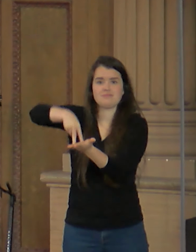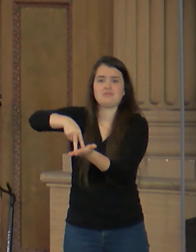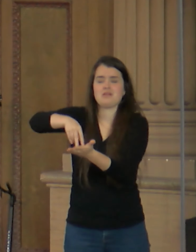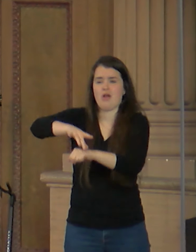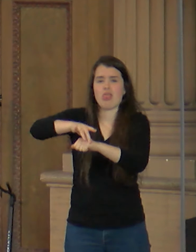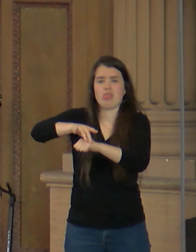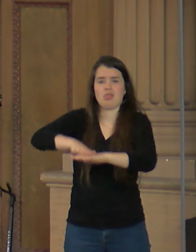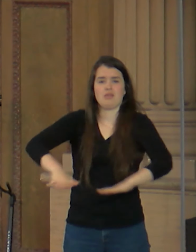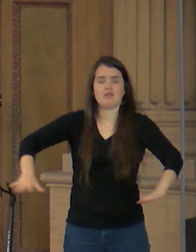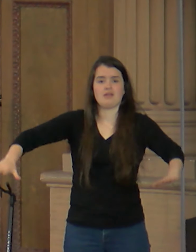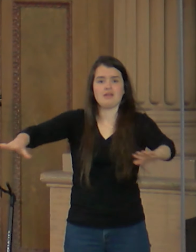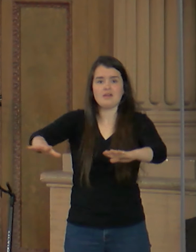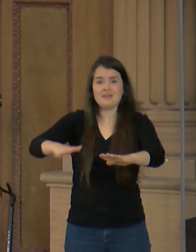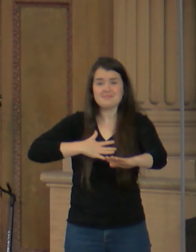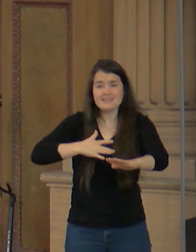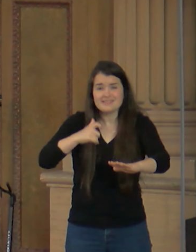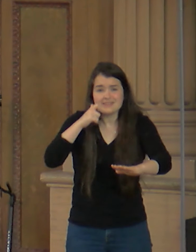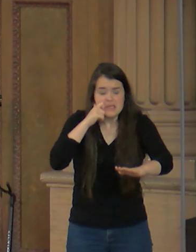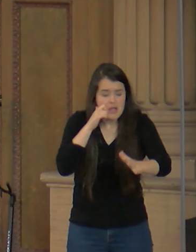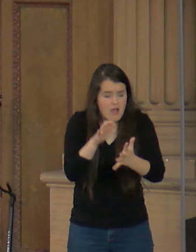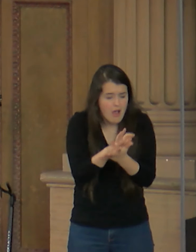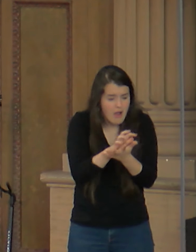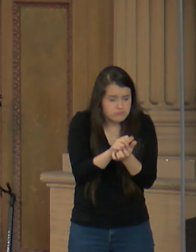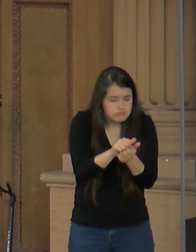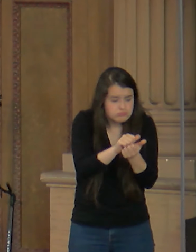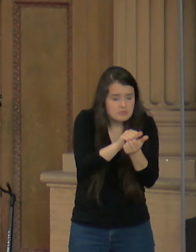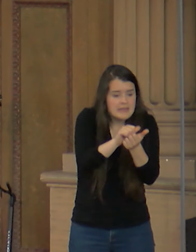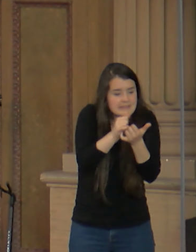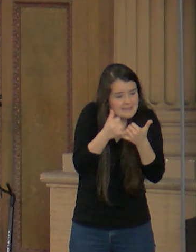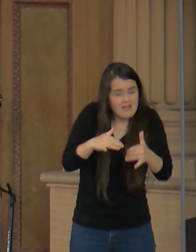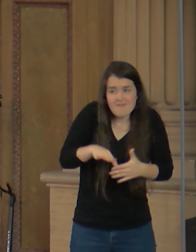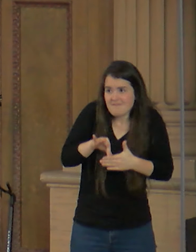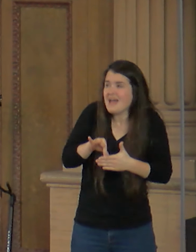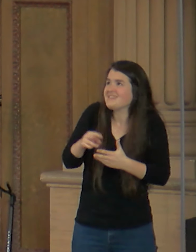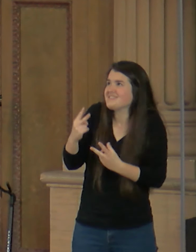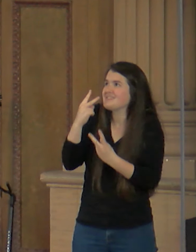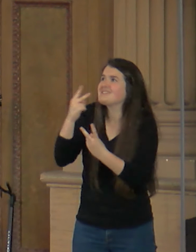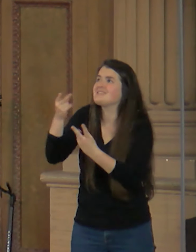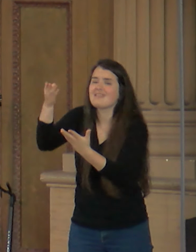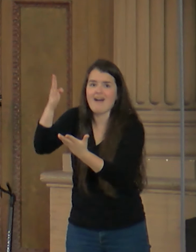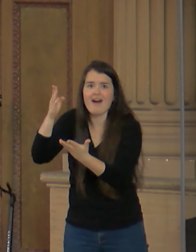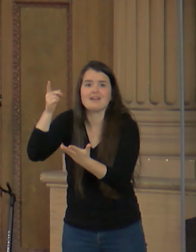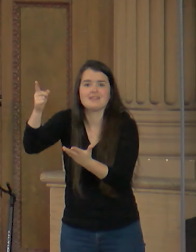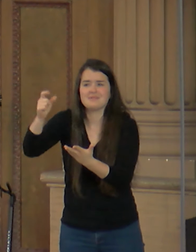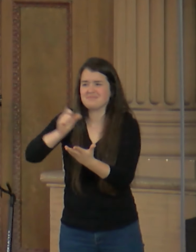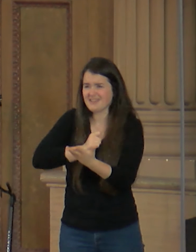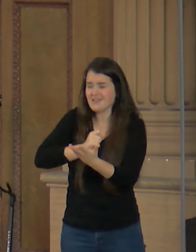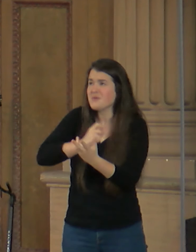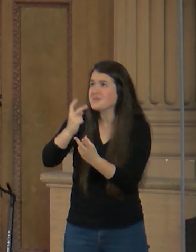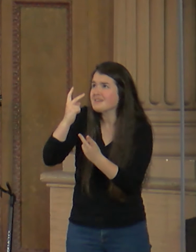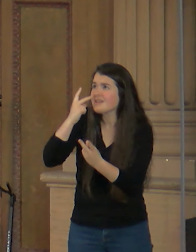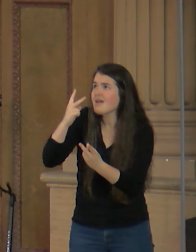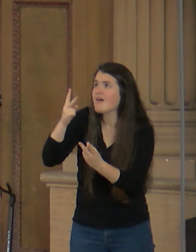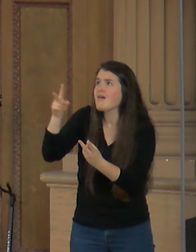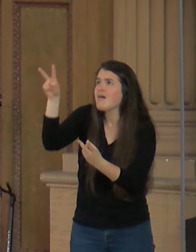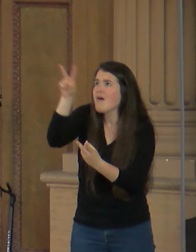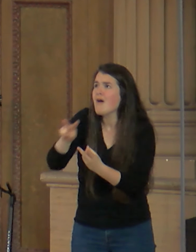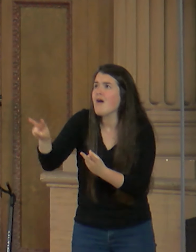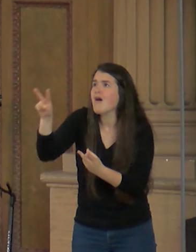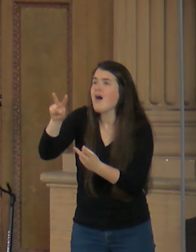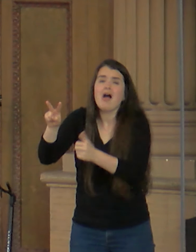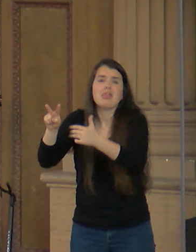been thus destroyed, yet in my flesh I shall see God, whom I shall see for myself, and my eyes shall behold, and not